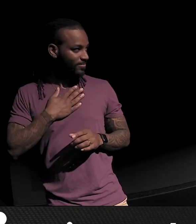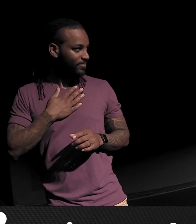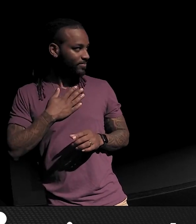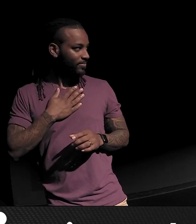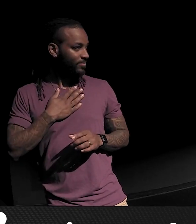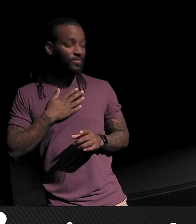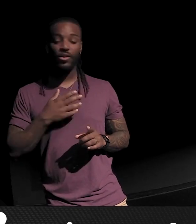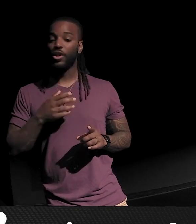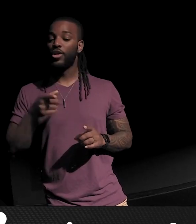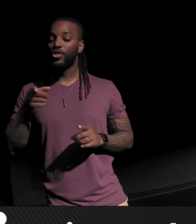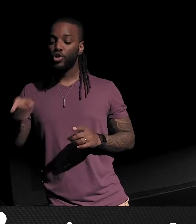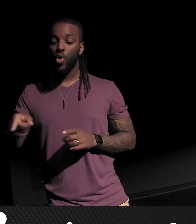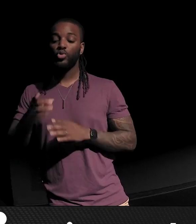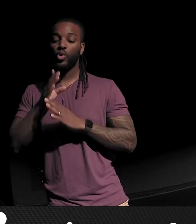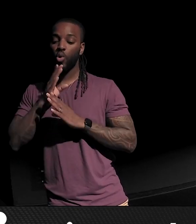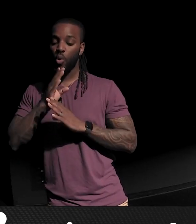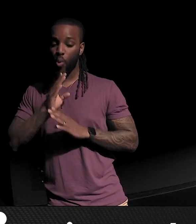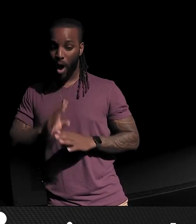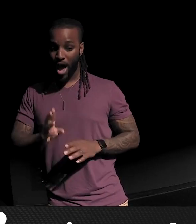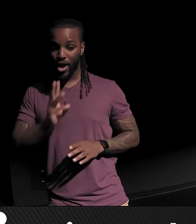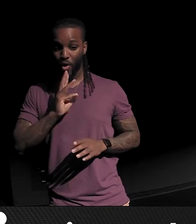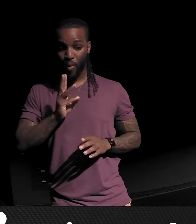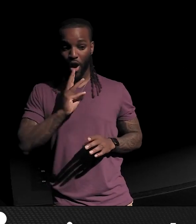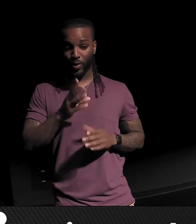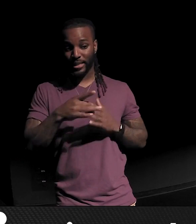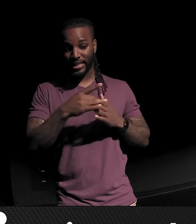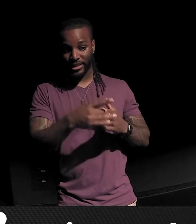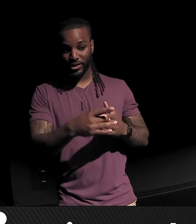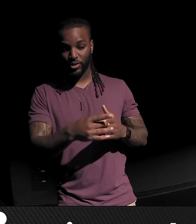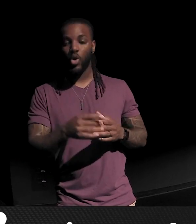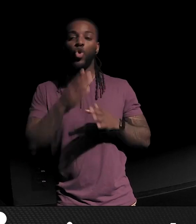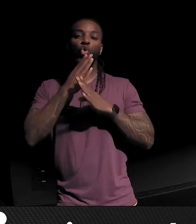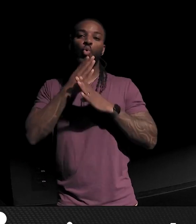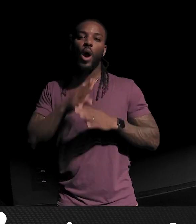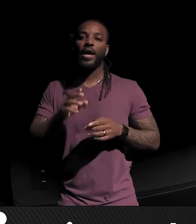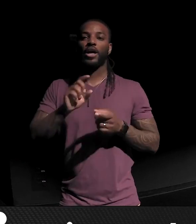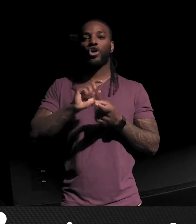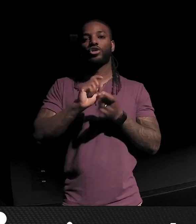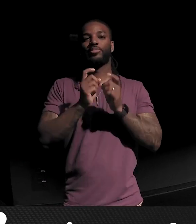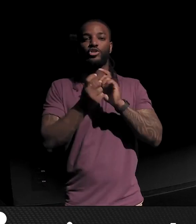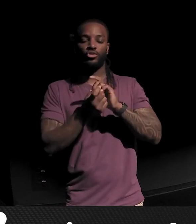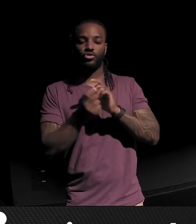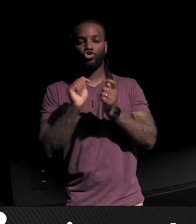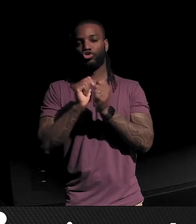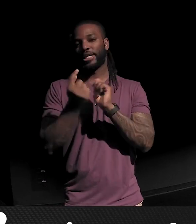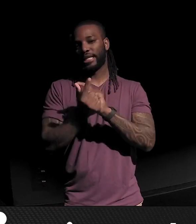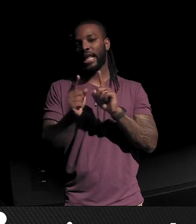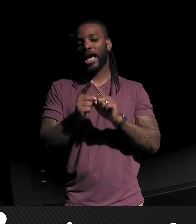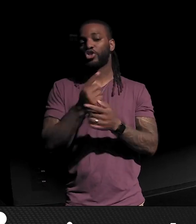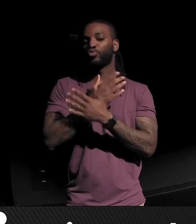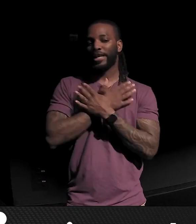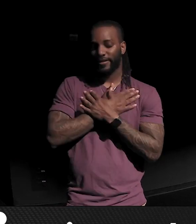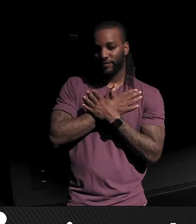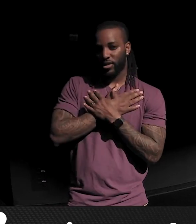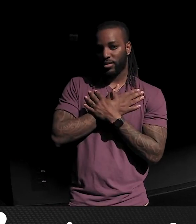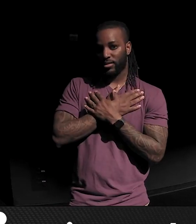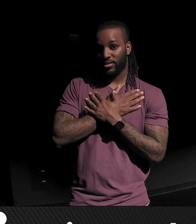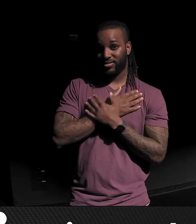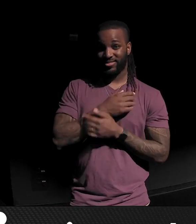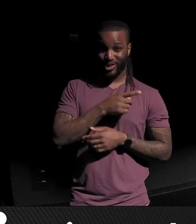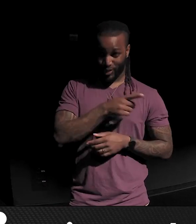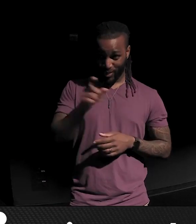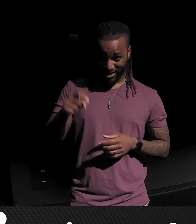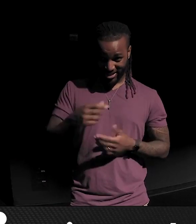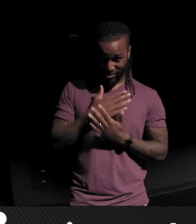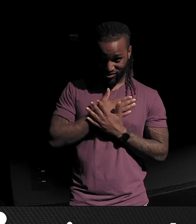those quiet waters that he wants to lead us to. Quiet can also be translated as restful. I mean, does anybody here in the house need rest